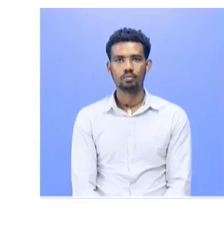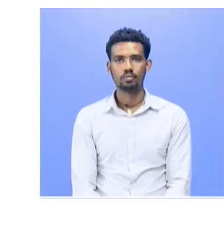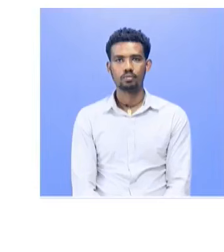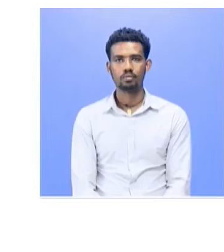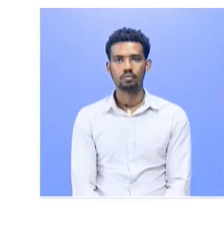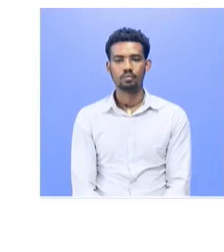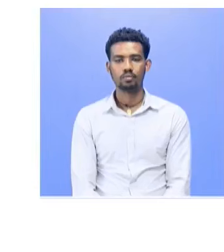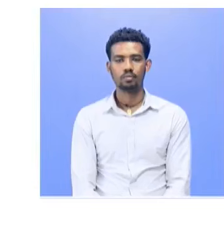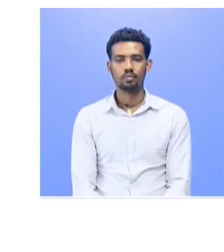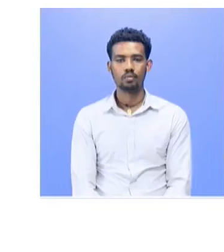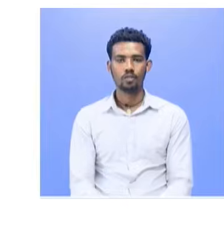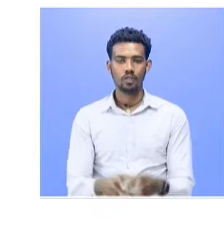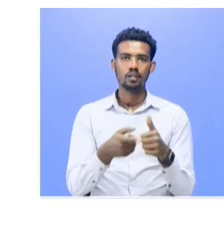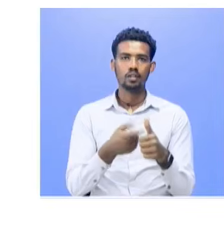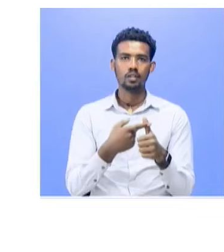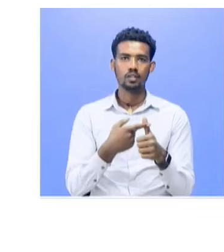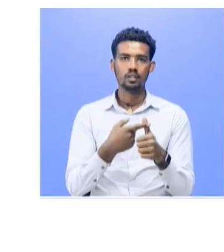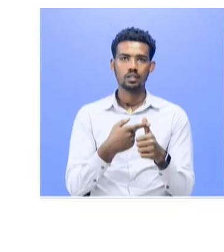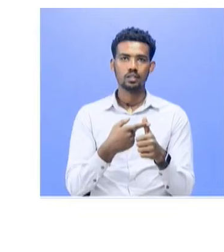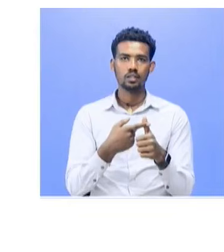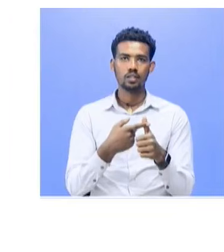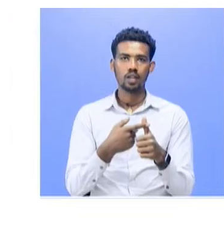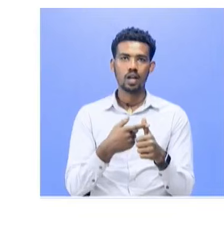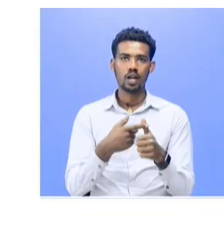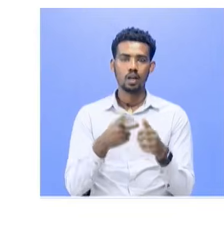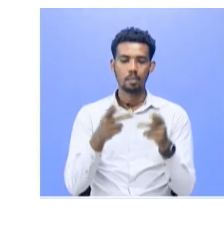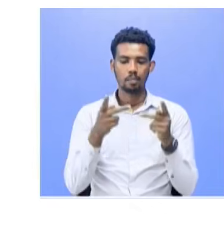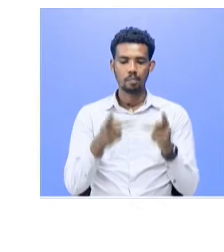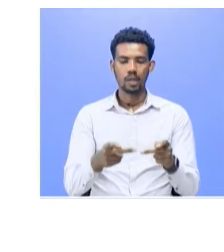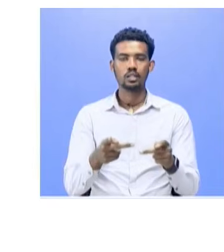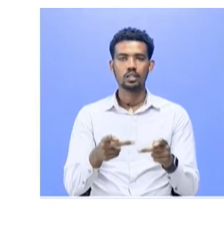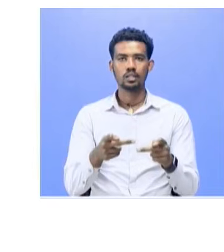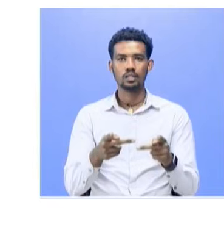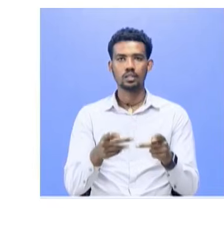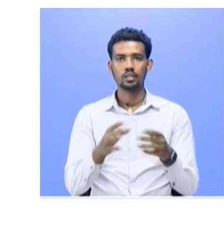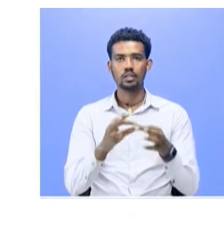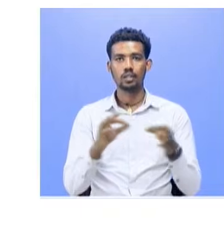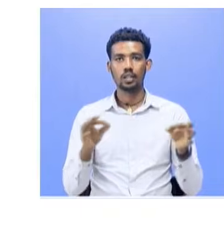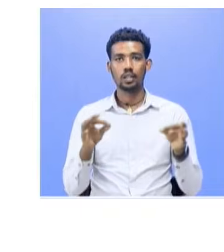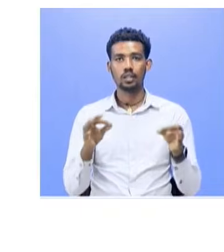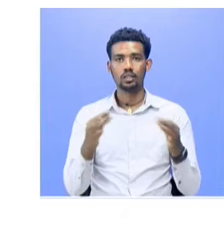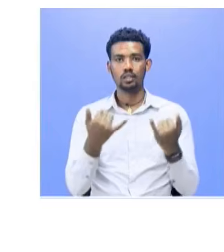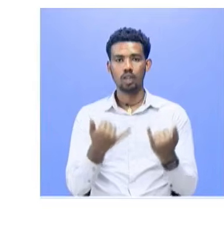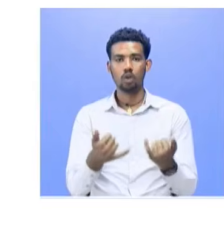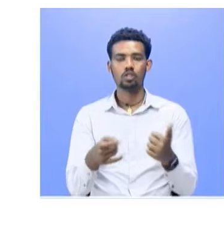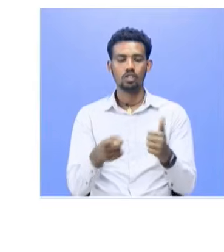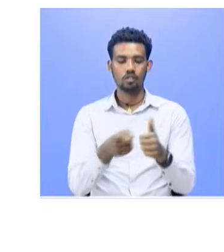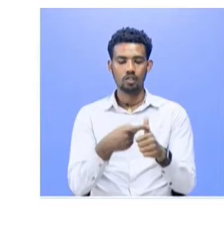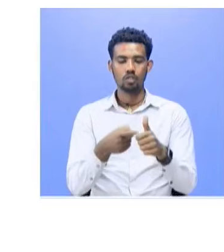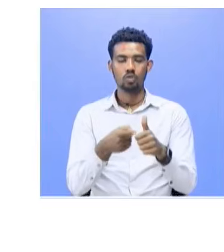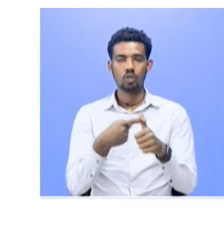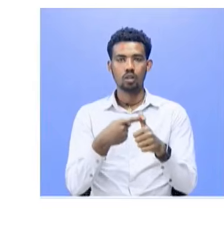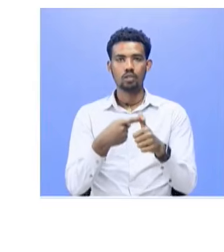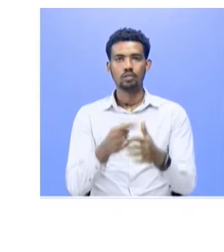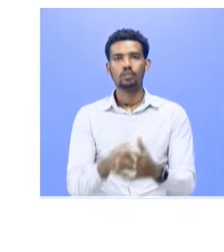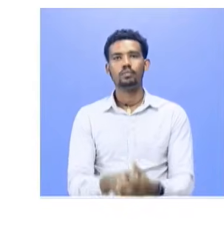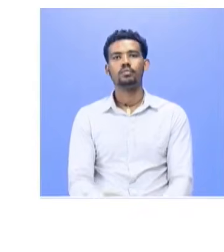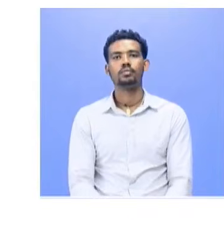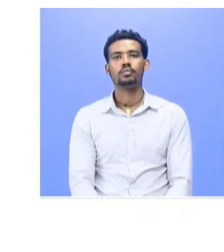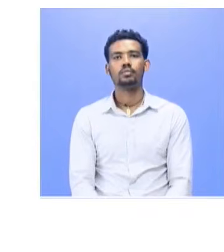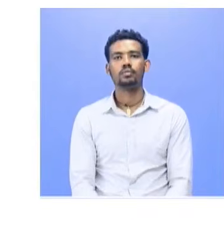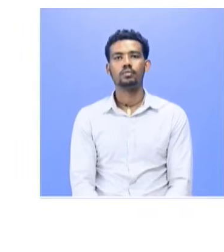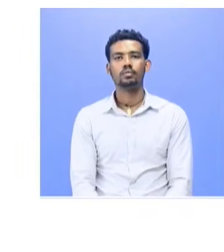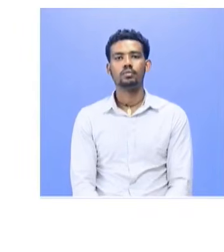When we come to the first, as a present sentence, the first one is like, is here,